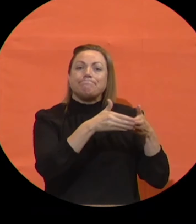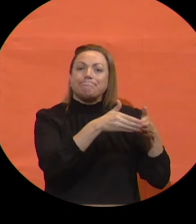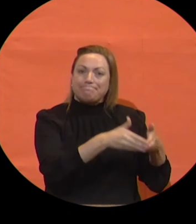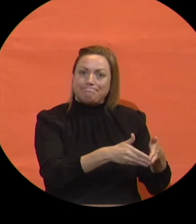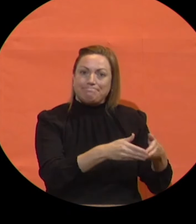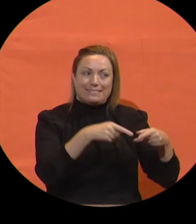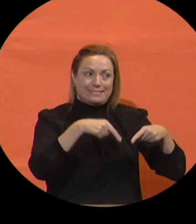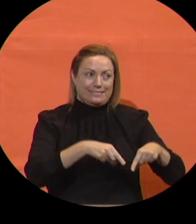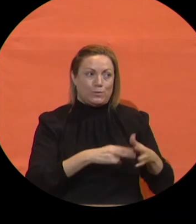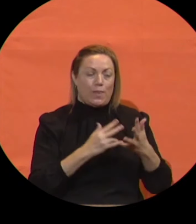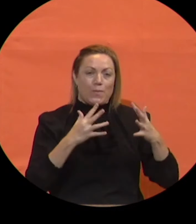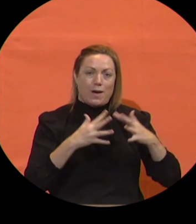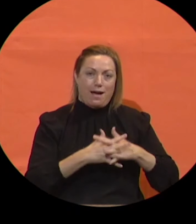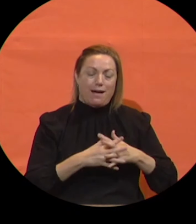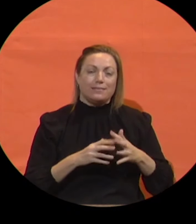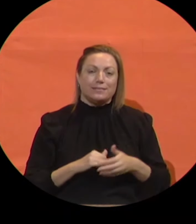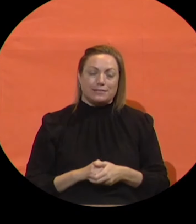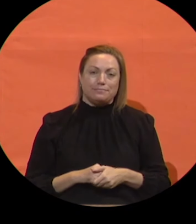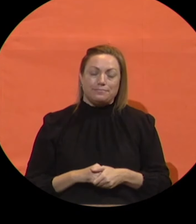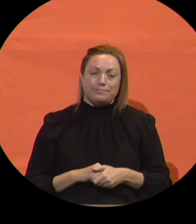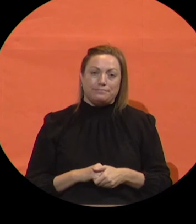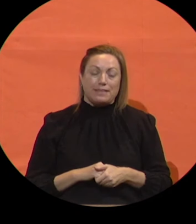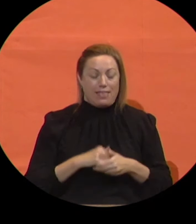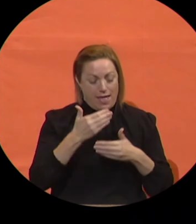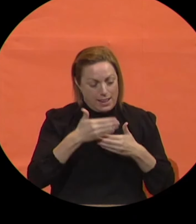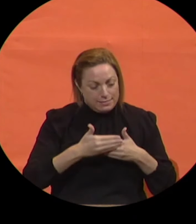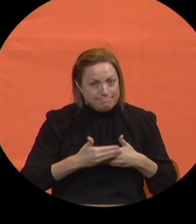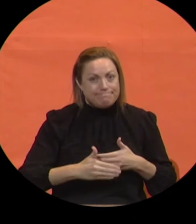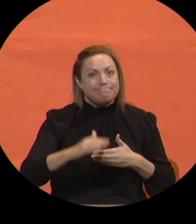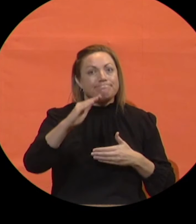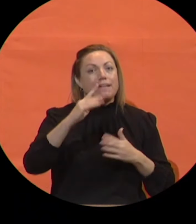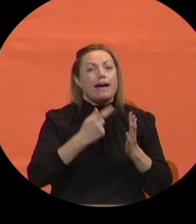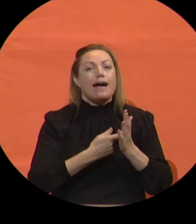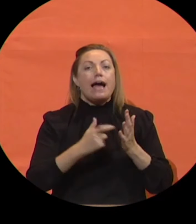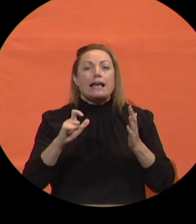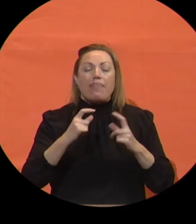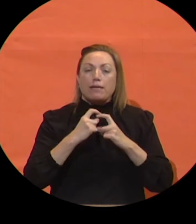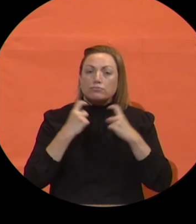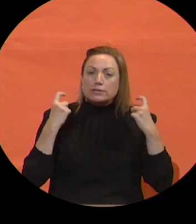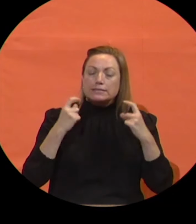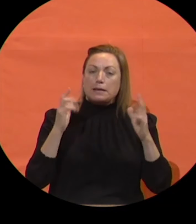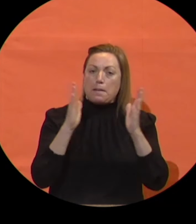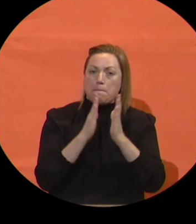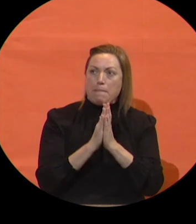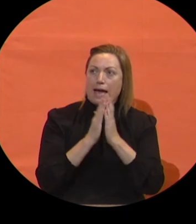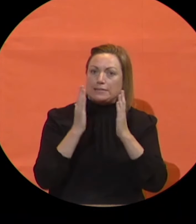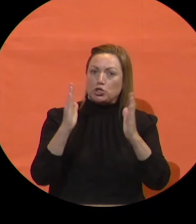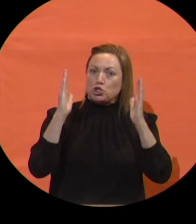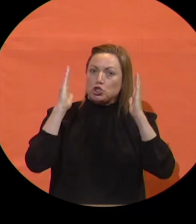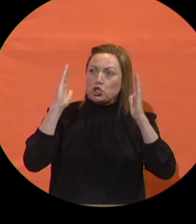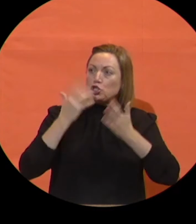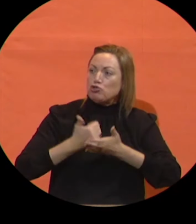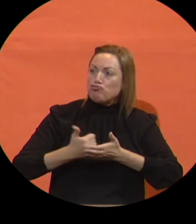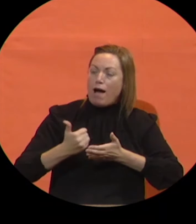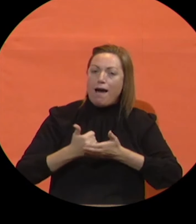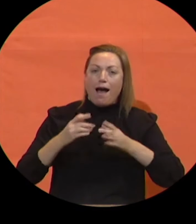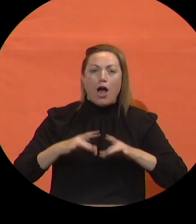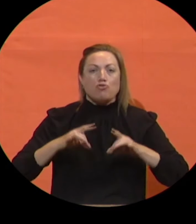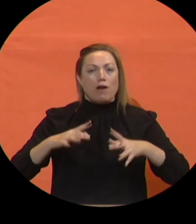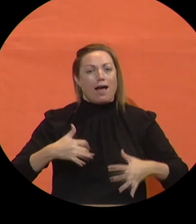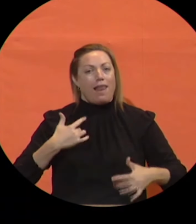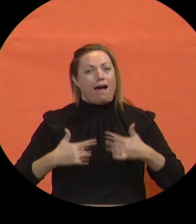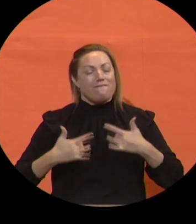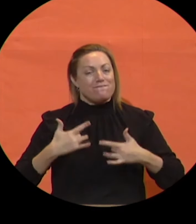From then onwards, Catholic priests, masses and churches were a regular part of Australian